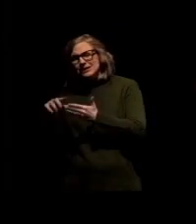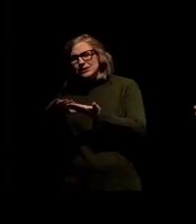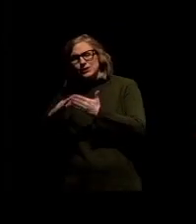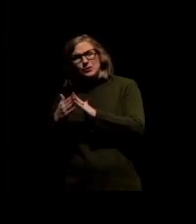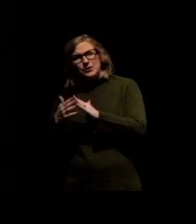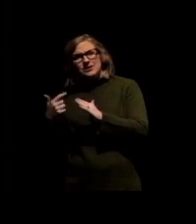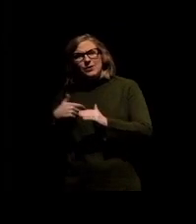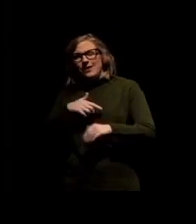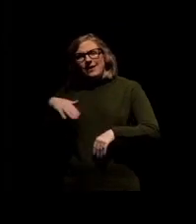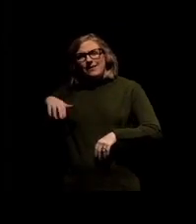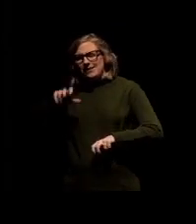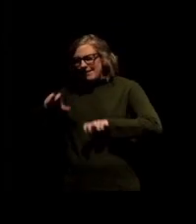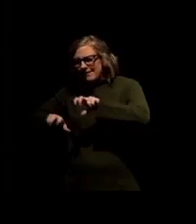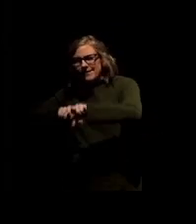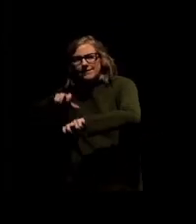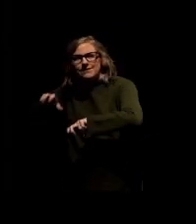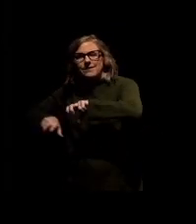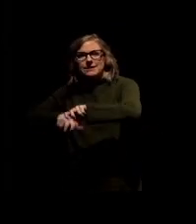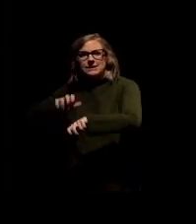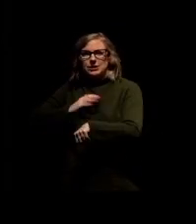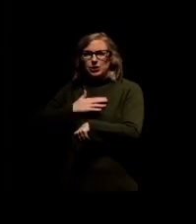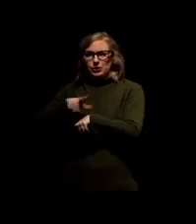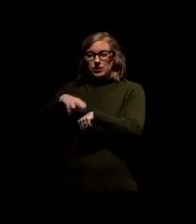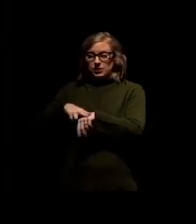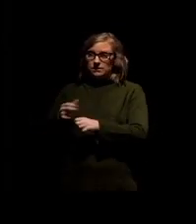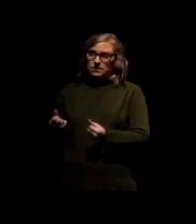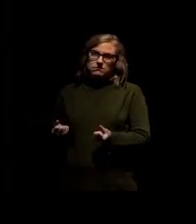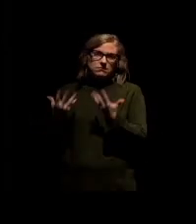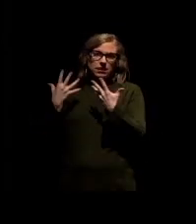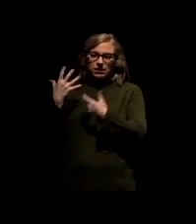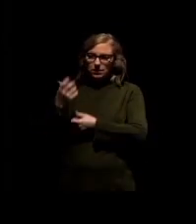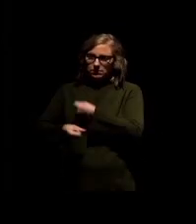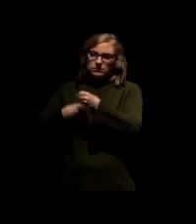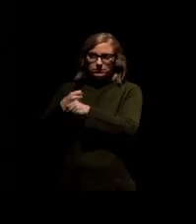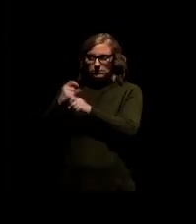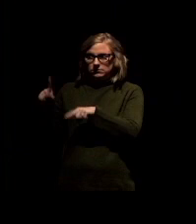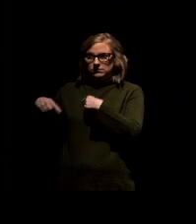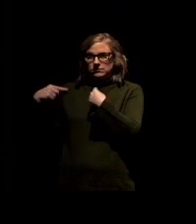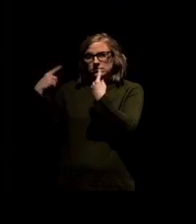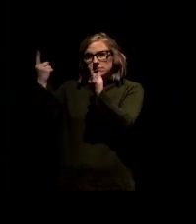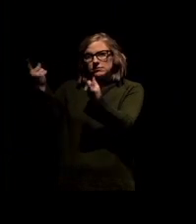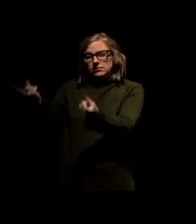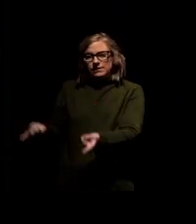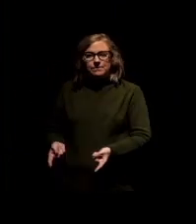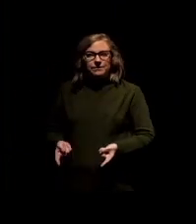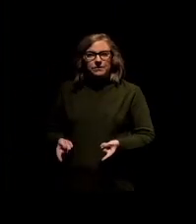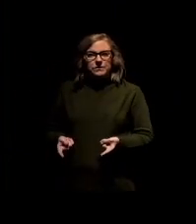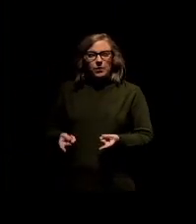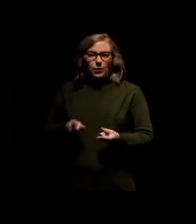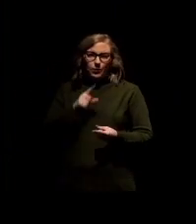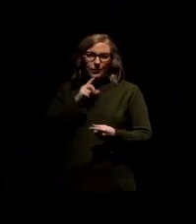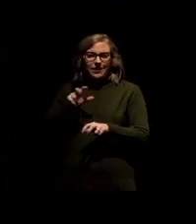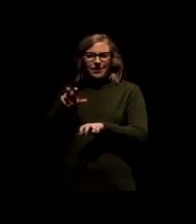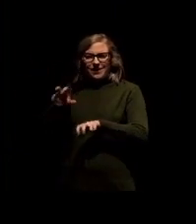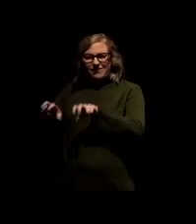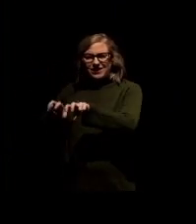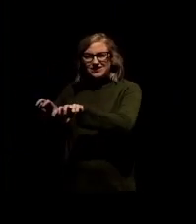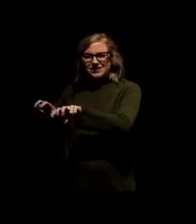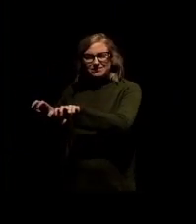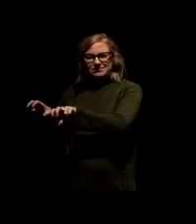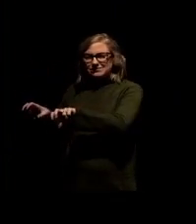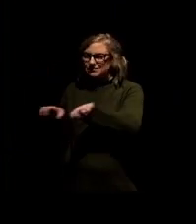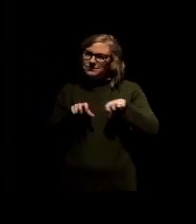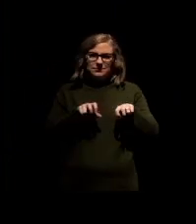in our nation for decades, if not eons and centuries. So they're disinvested communities, not